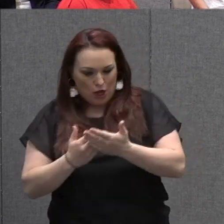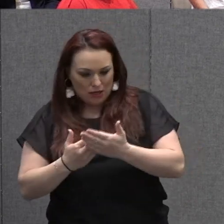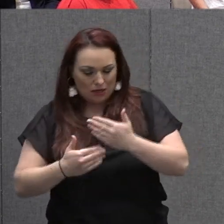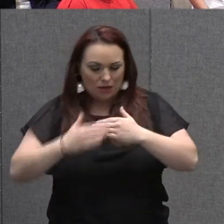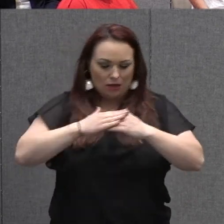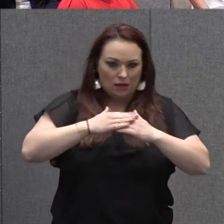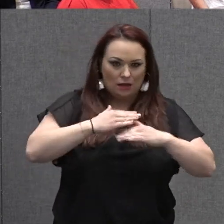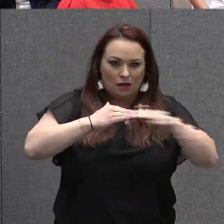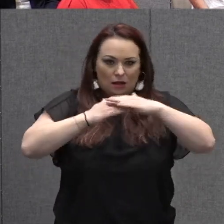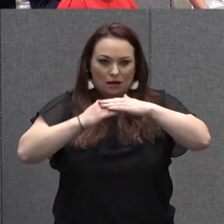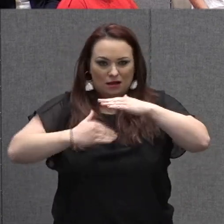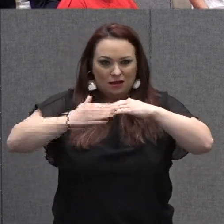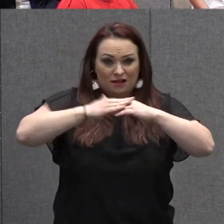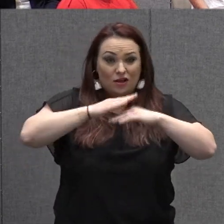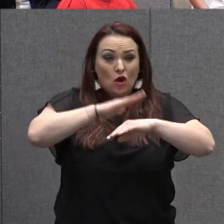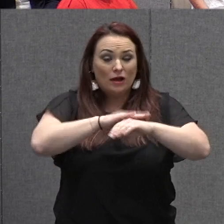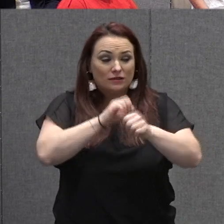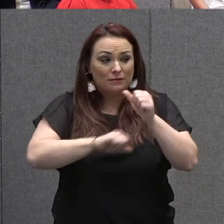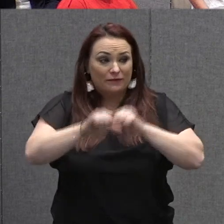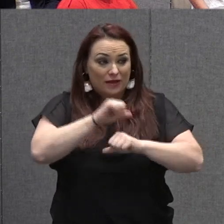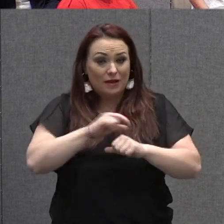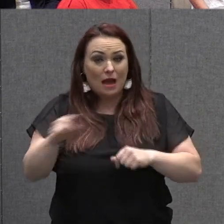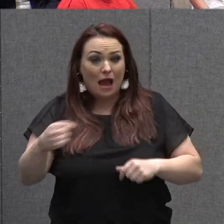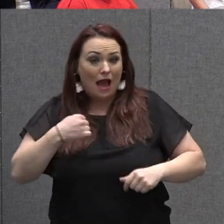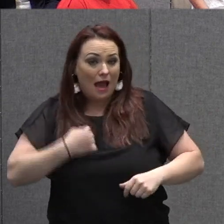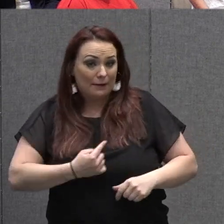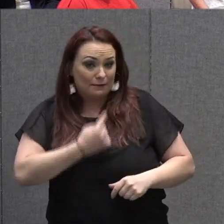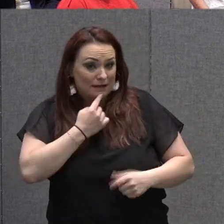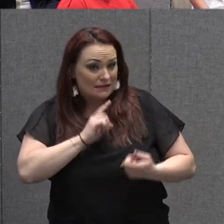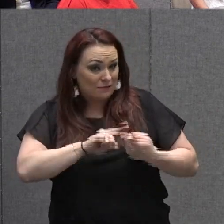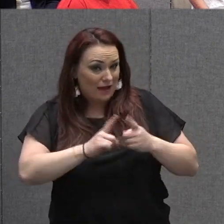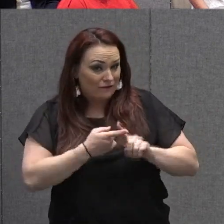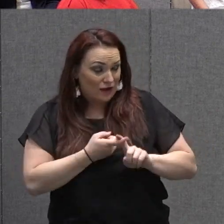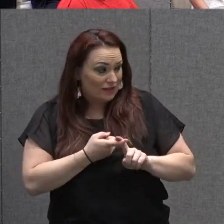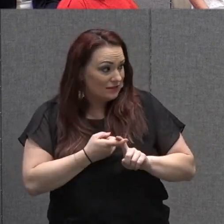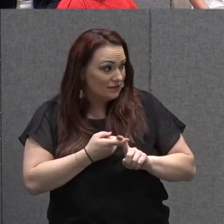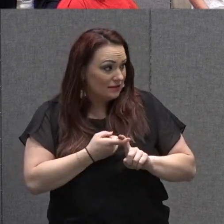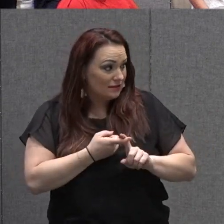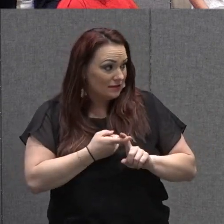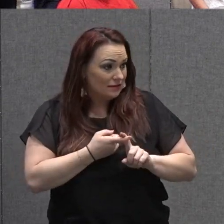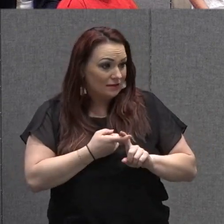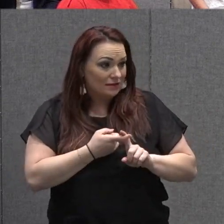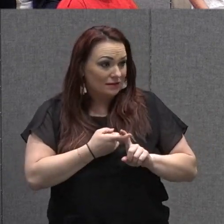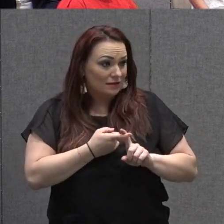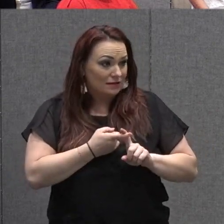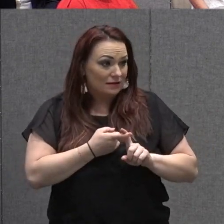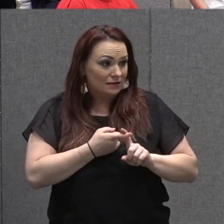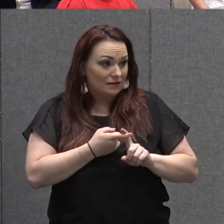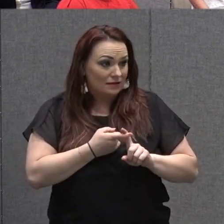top of each other, okay? Let's start off with I miss my friend. That's...